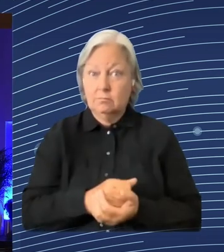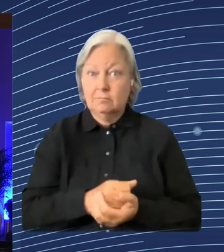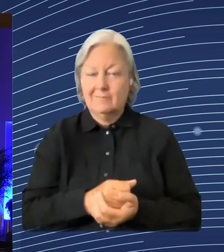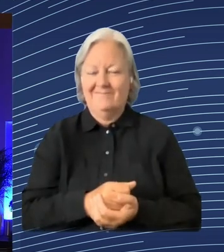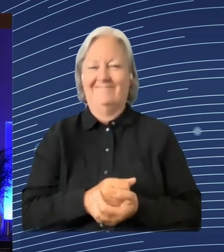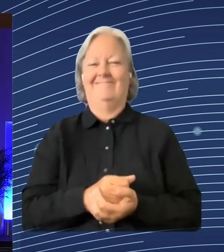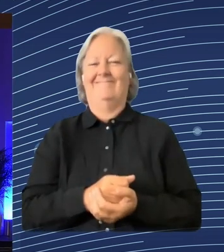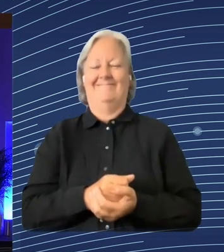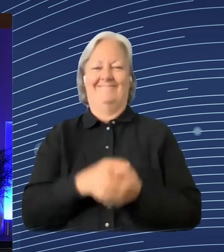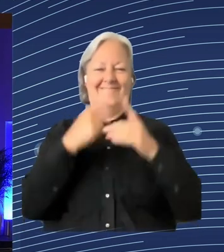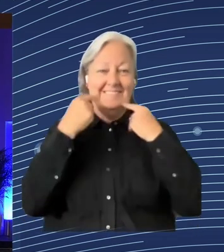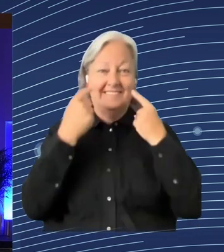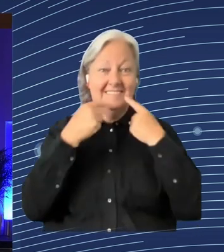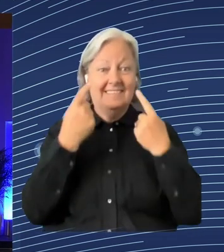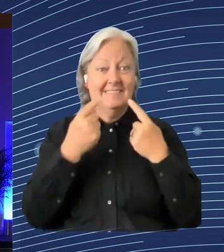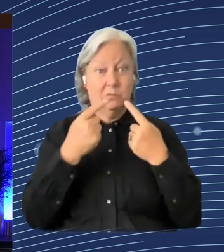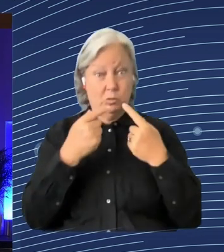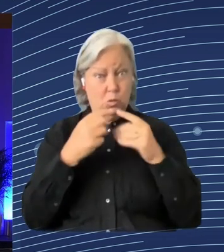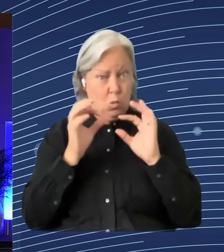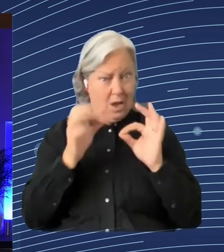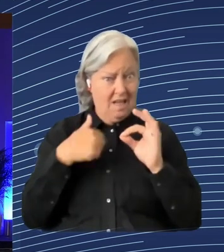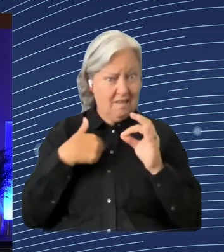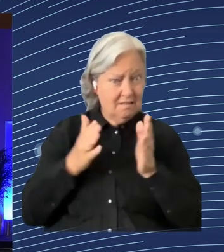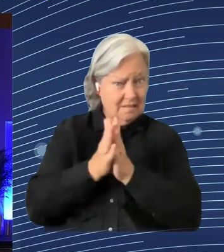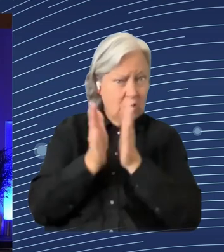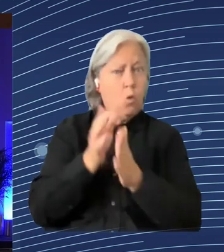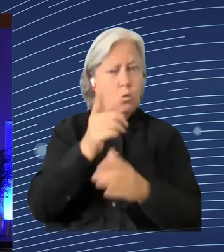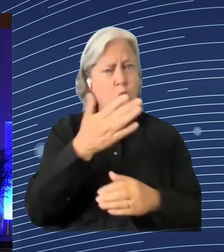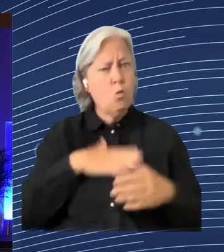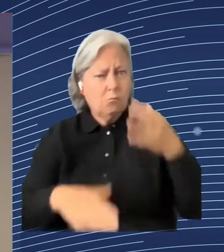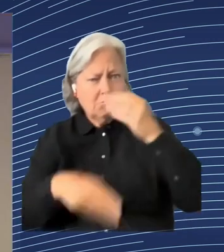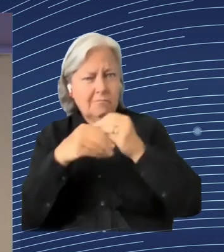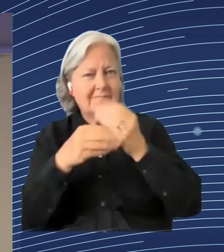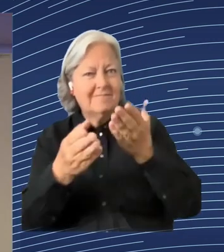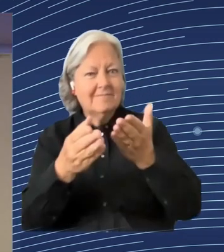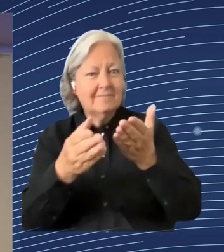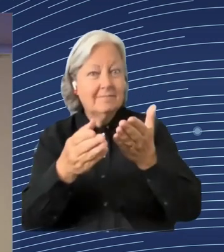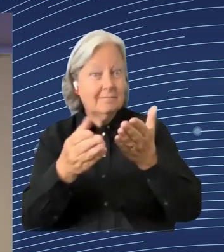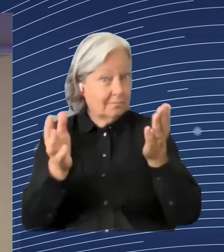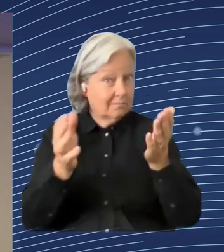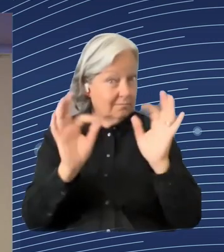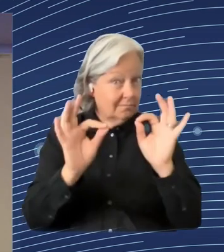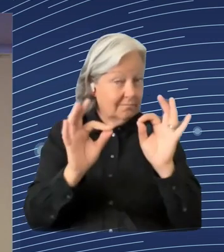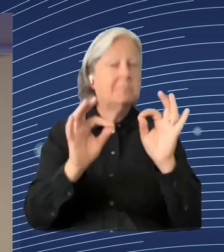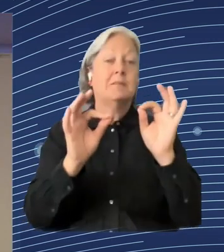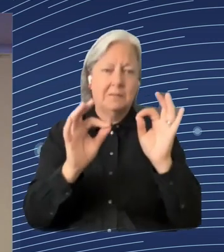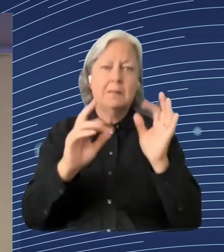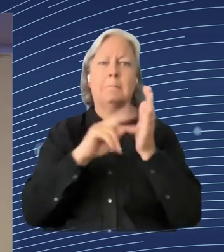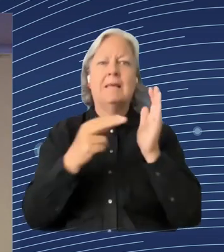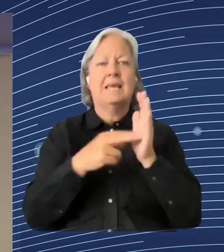Is my explanation somewhat all right? Or would you like to add something? Good enough? All right. I'll take that as a compliment.